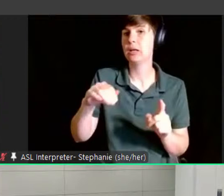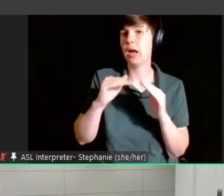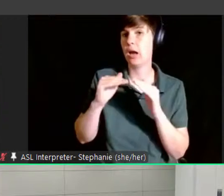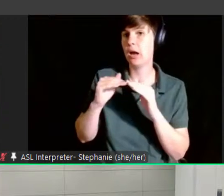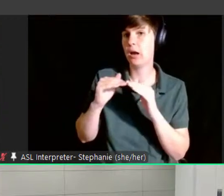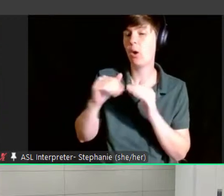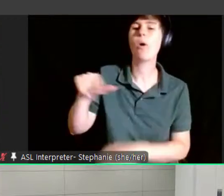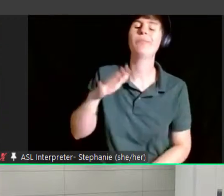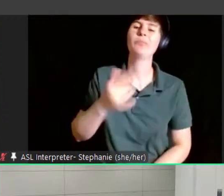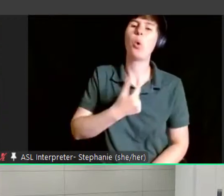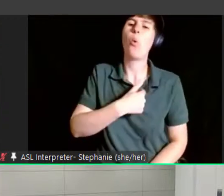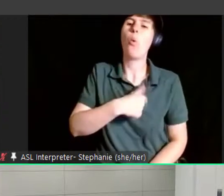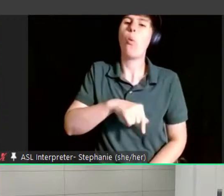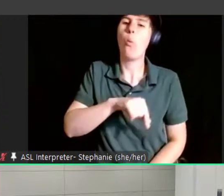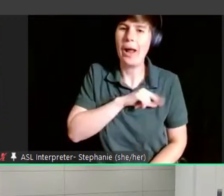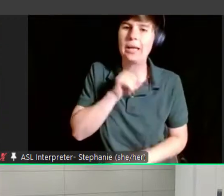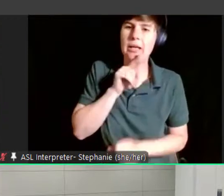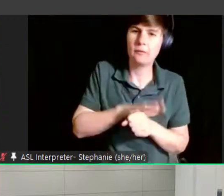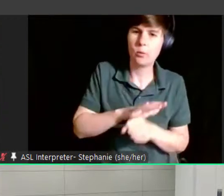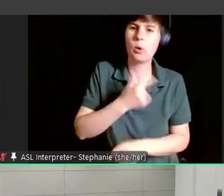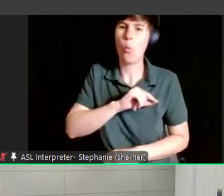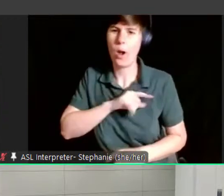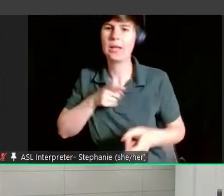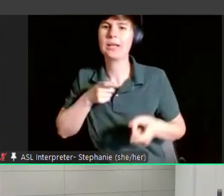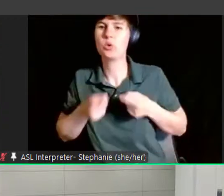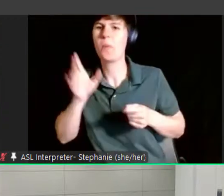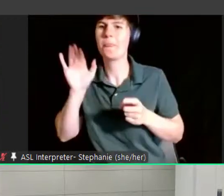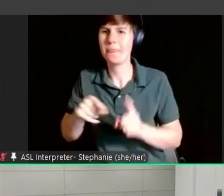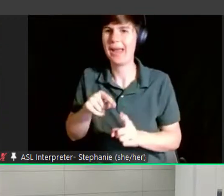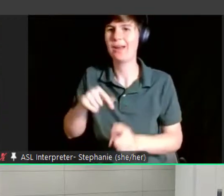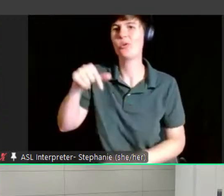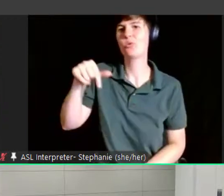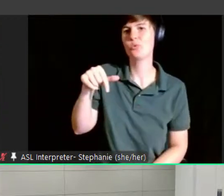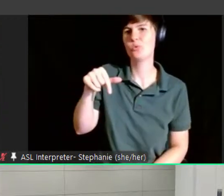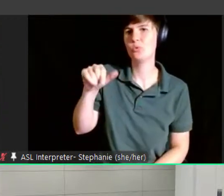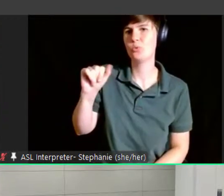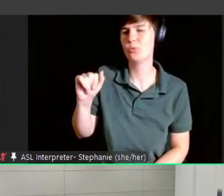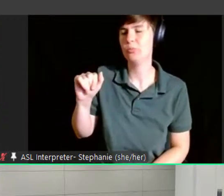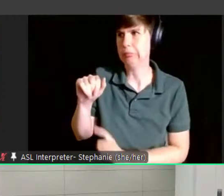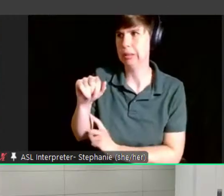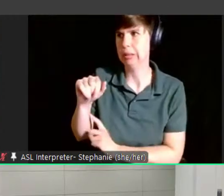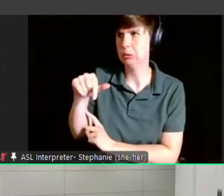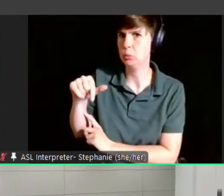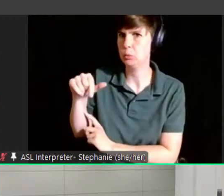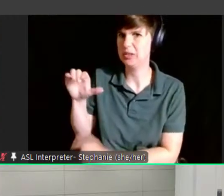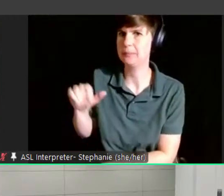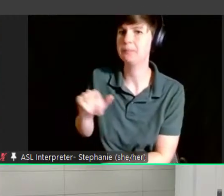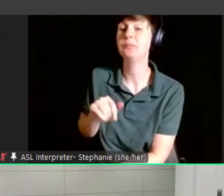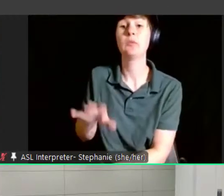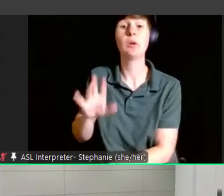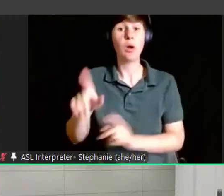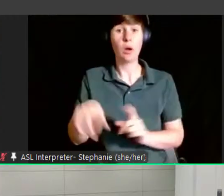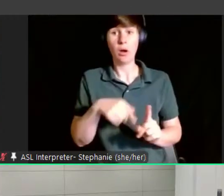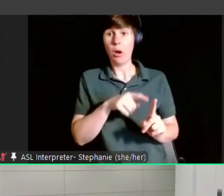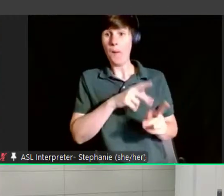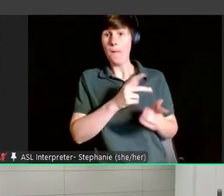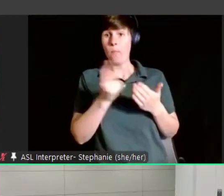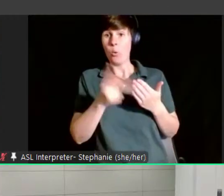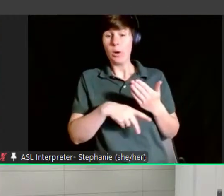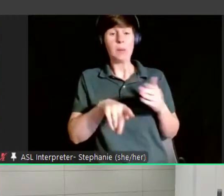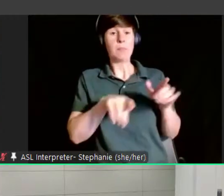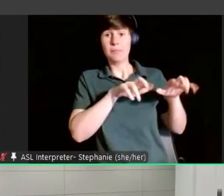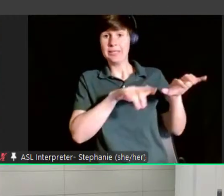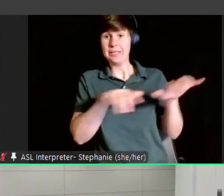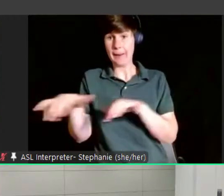Yes, yeah, because there's a program that when you type out anything, it just writes it